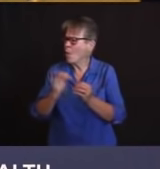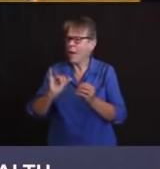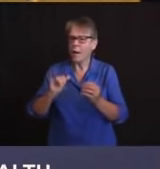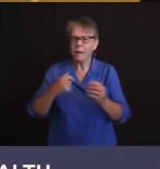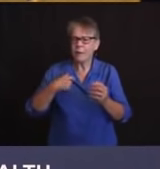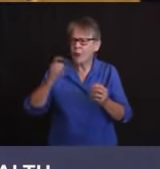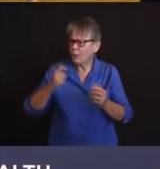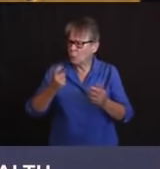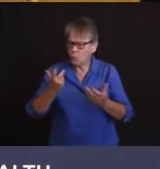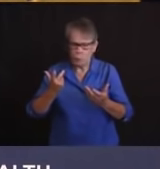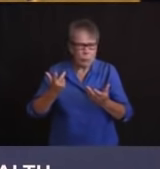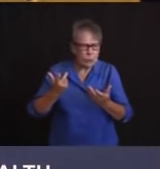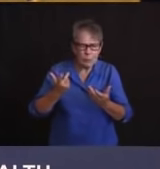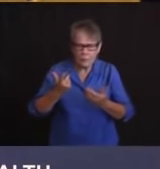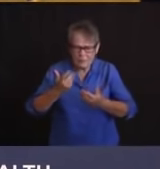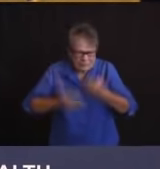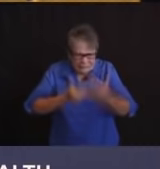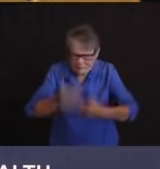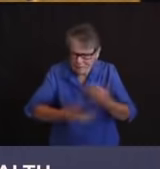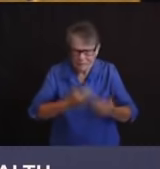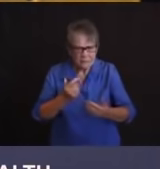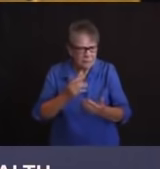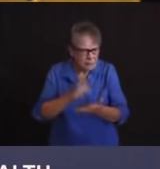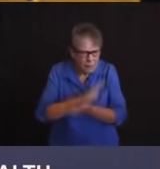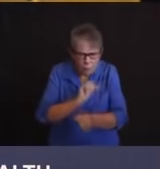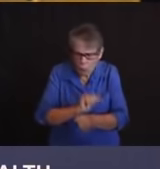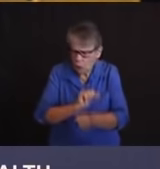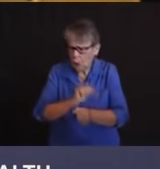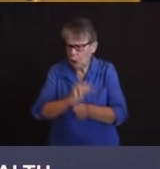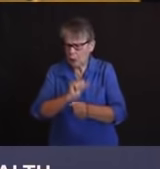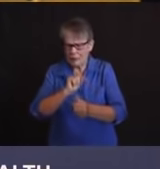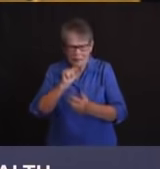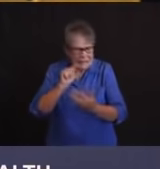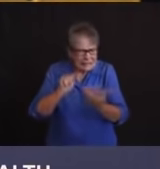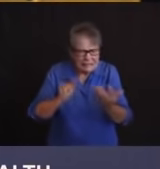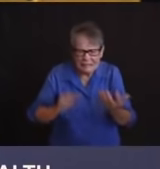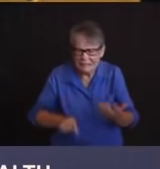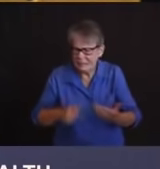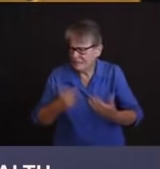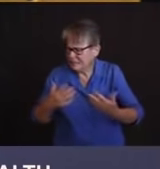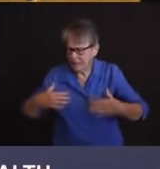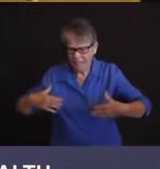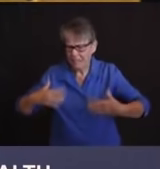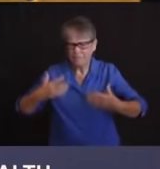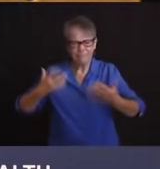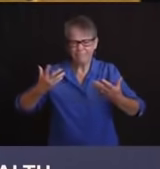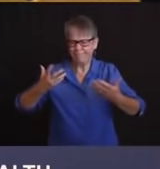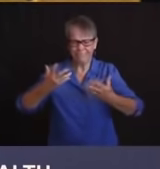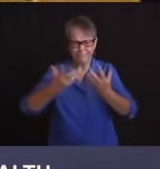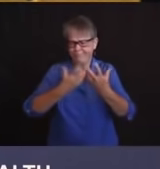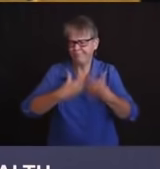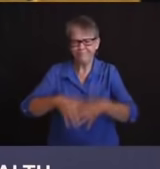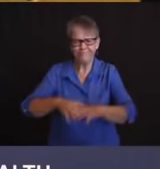sense. But please. Sure. Okay, thank you. We'll come back to you. Dan, can you help me there? Could we? That's Stacy, by the way.